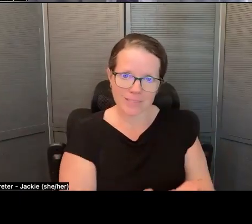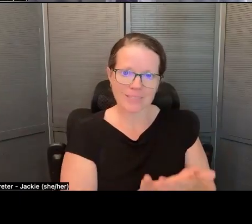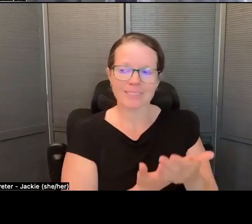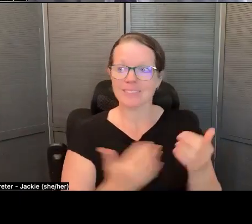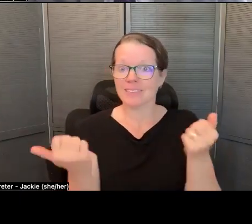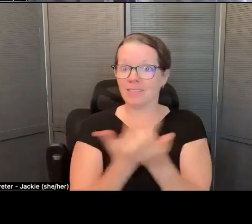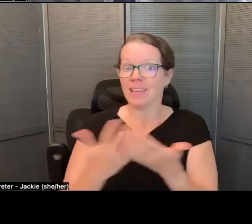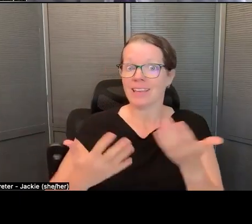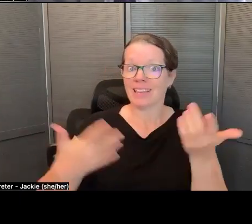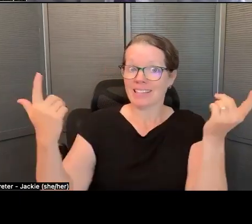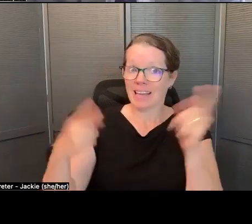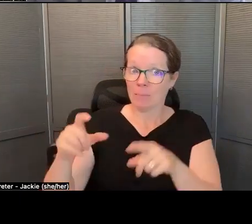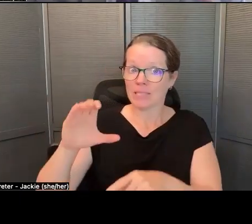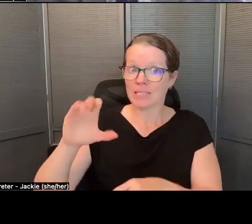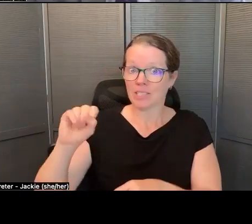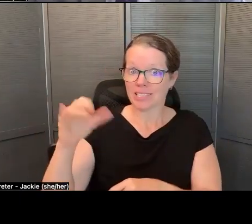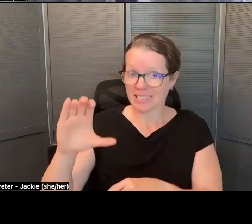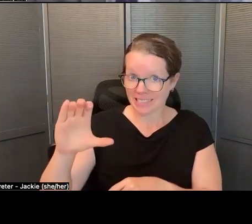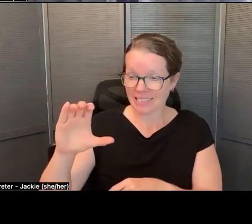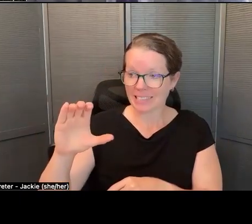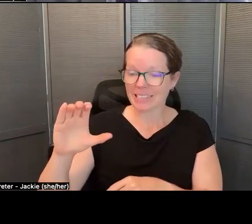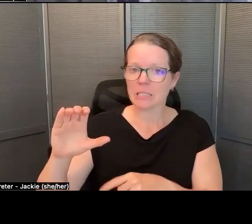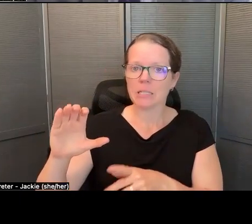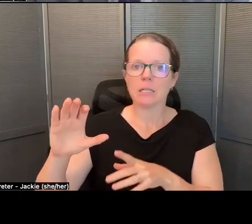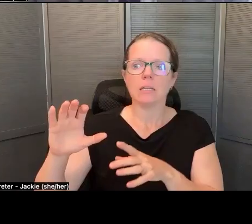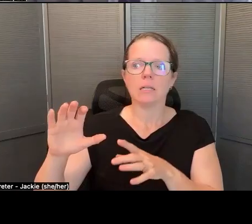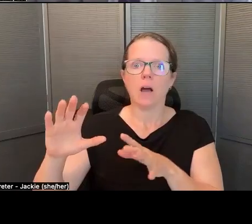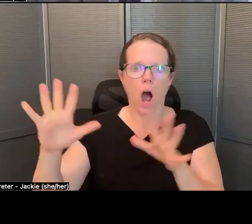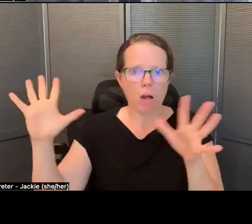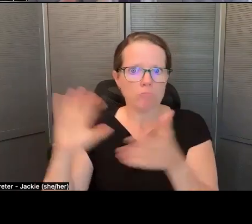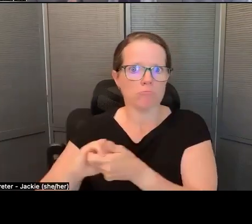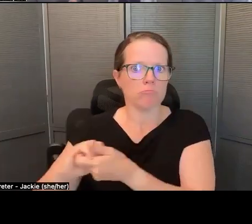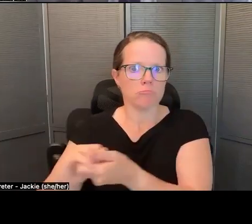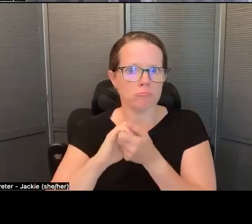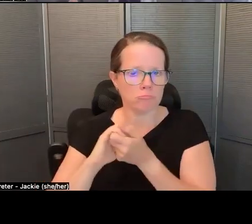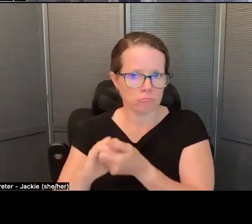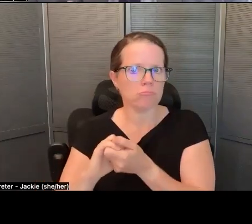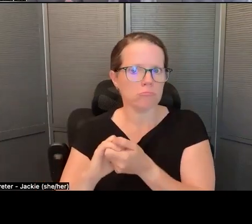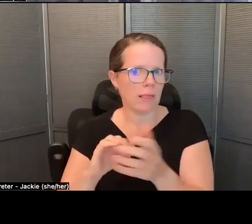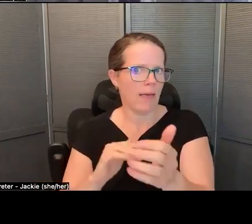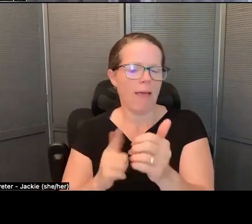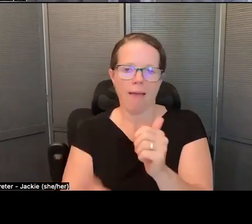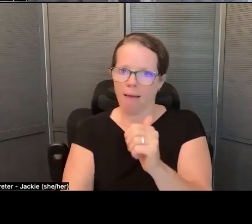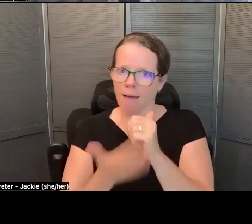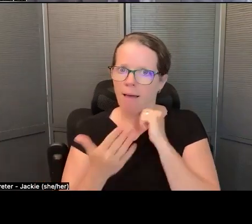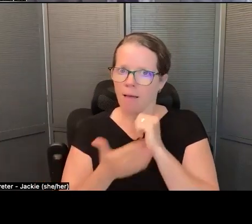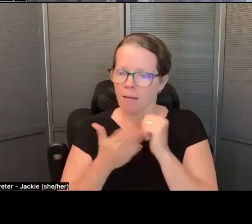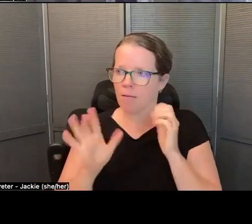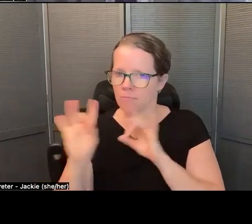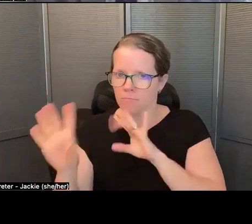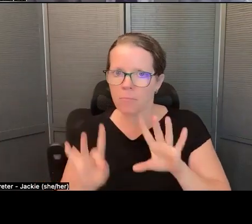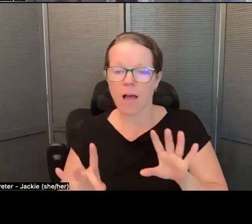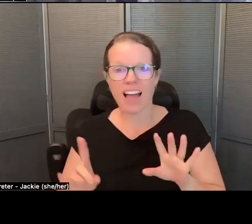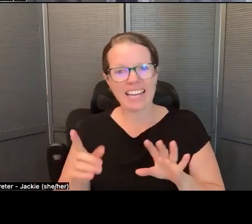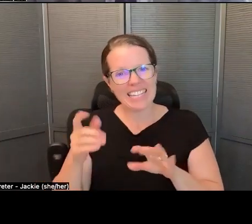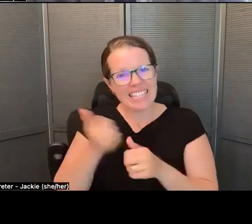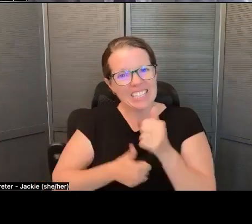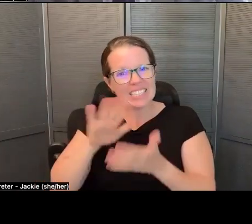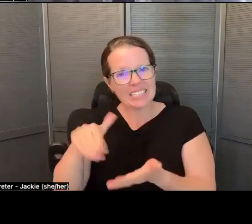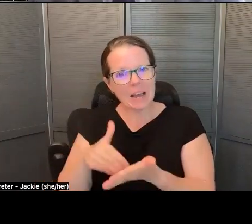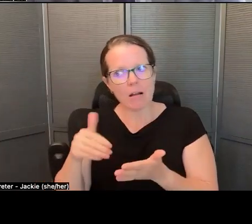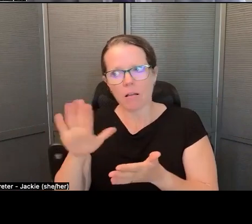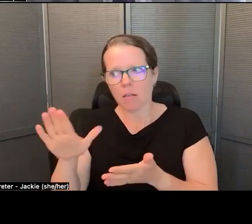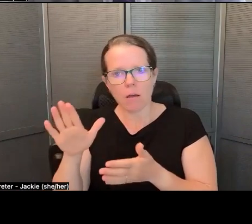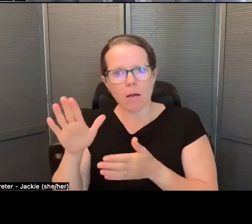centers through a collaborative approach that really builds up the skills of the people that are working in the center, rather than merely